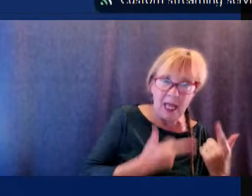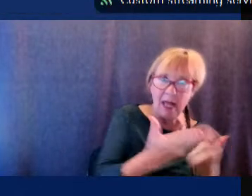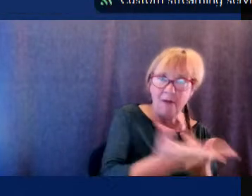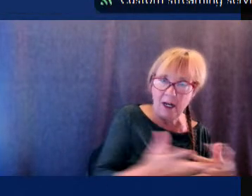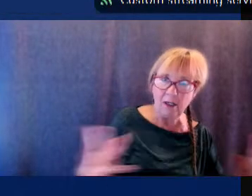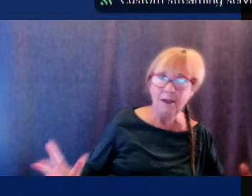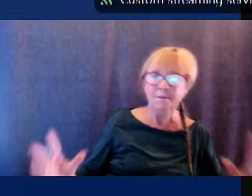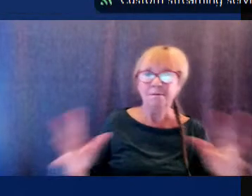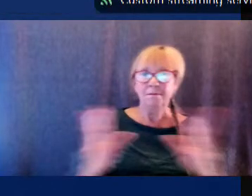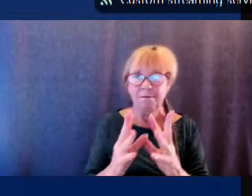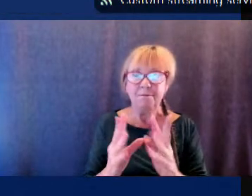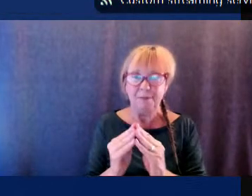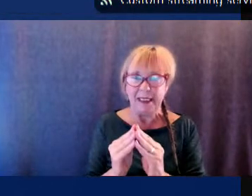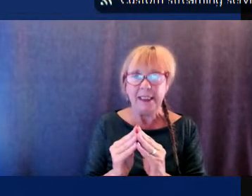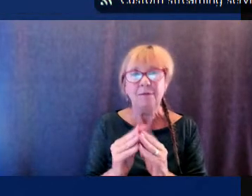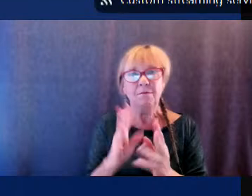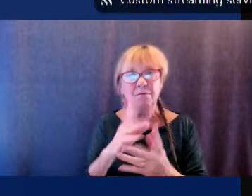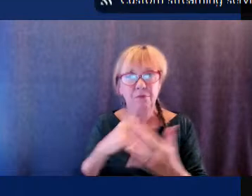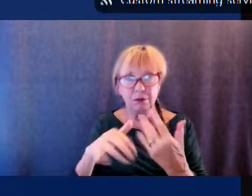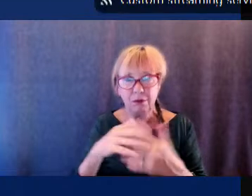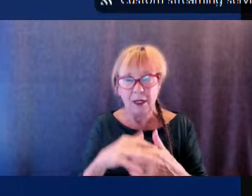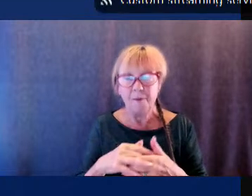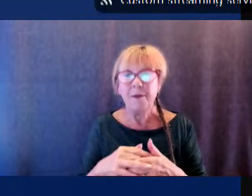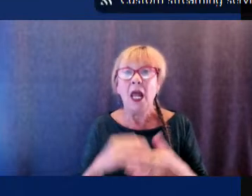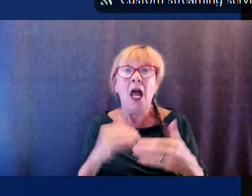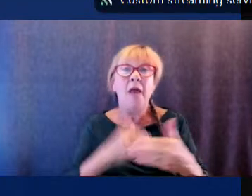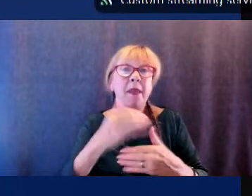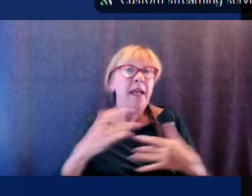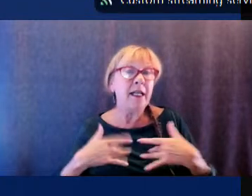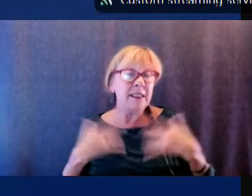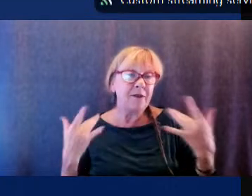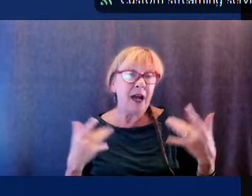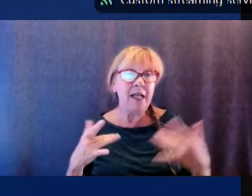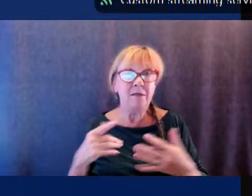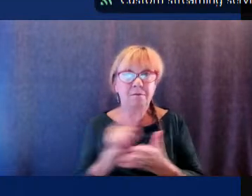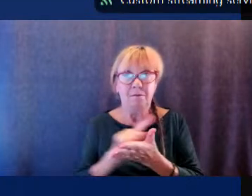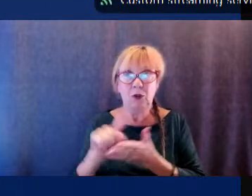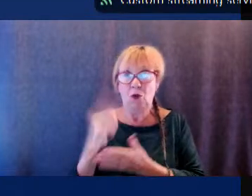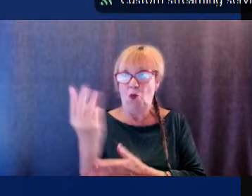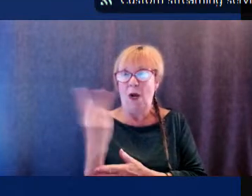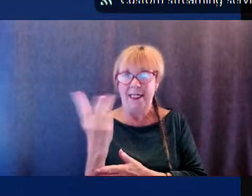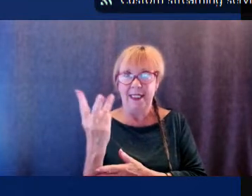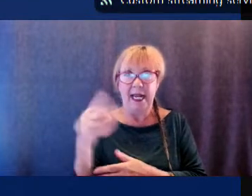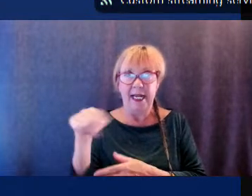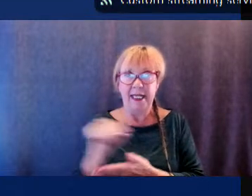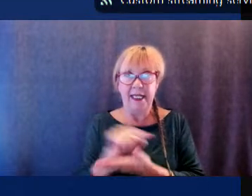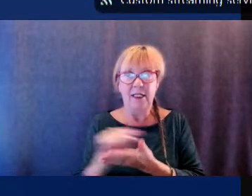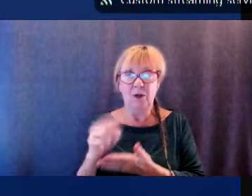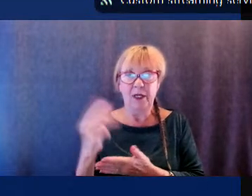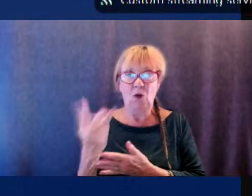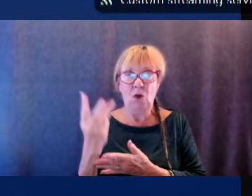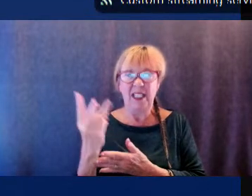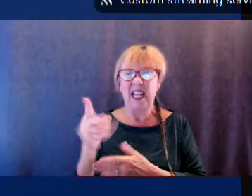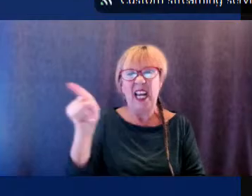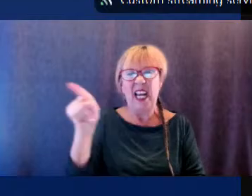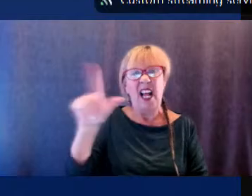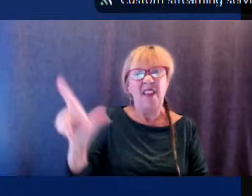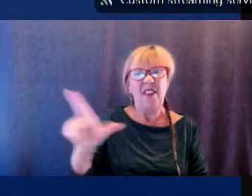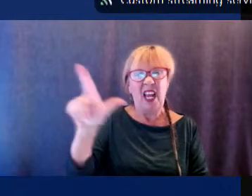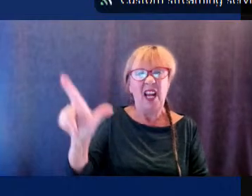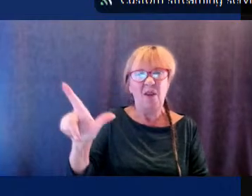The next one is going to be Wednesday. It's going to be a community conversation at the Altadena Library, Wednesday the